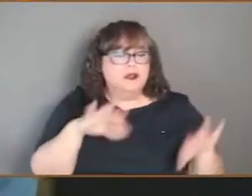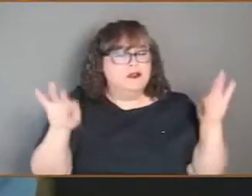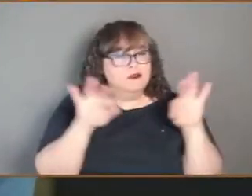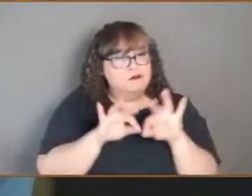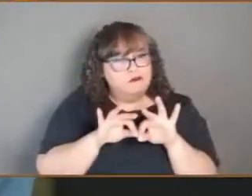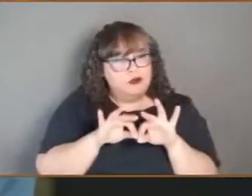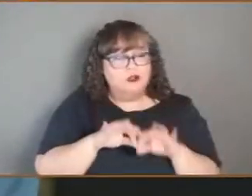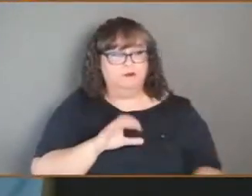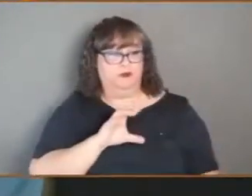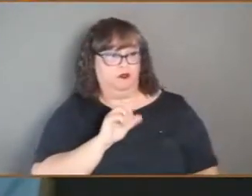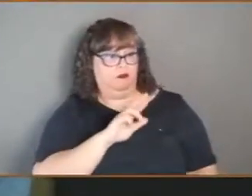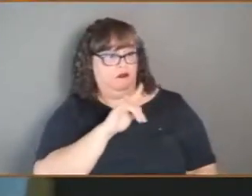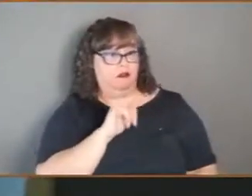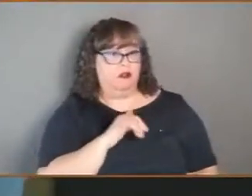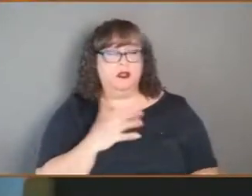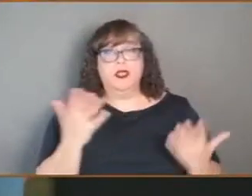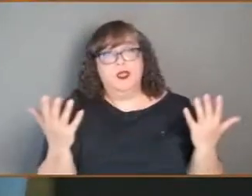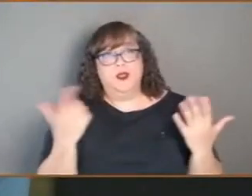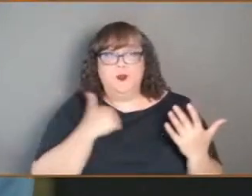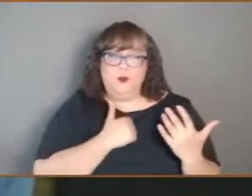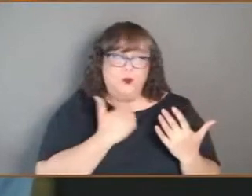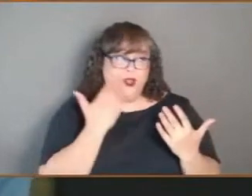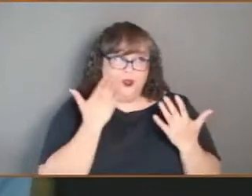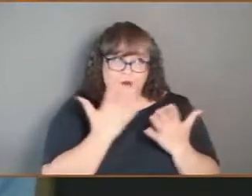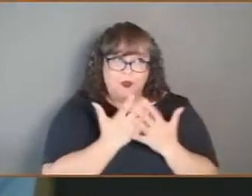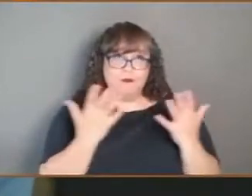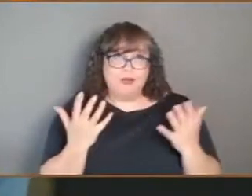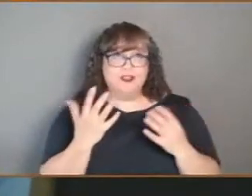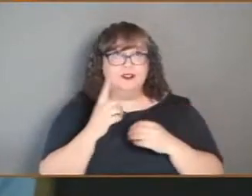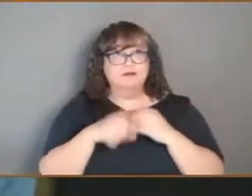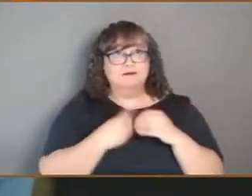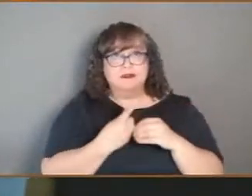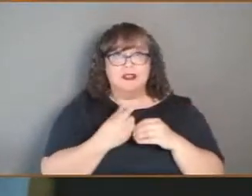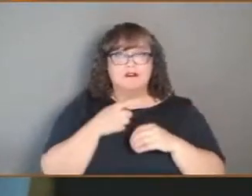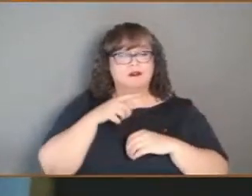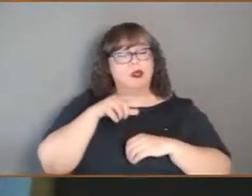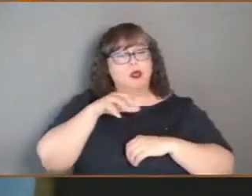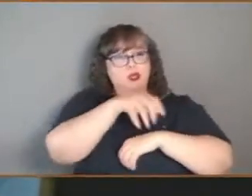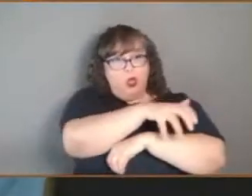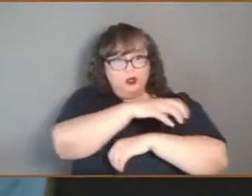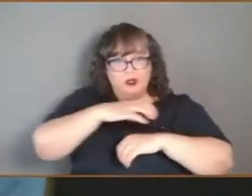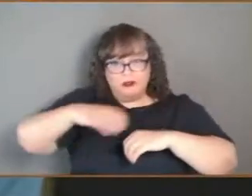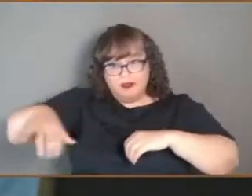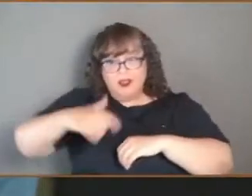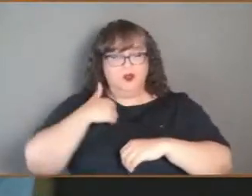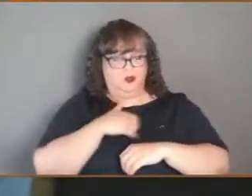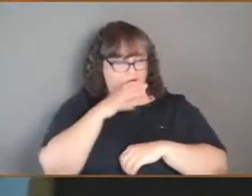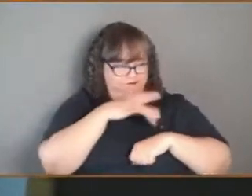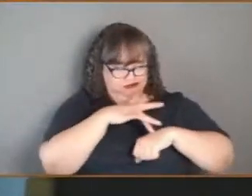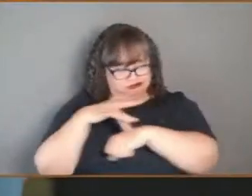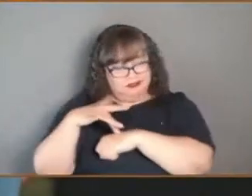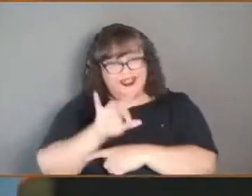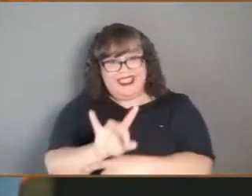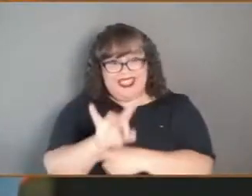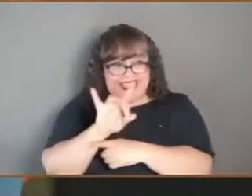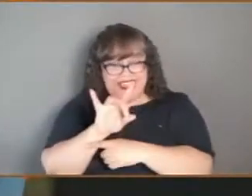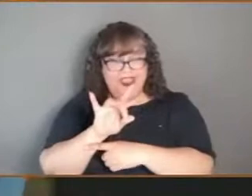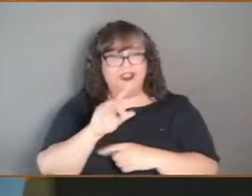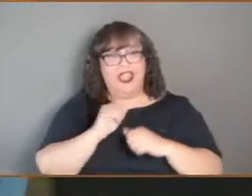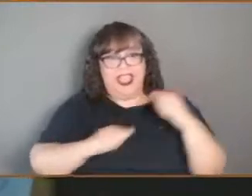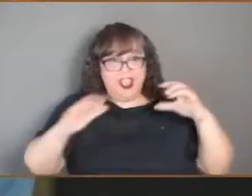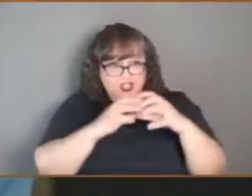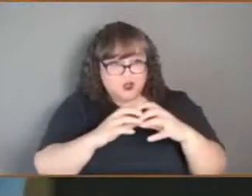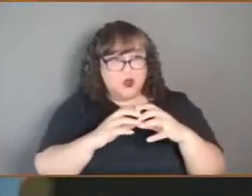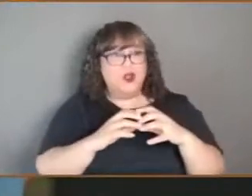much about Jupiter's Trojan asteroids, and so by going to visit a large number, 8 asteroids in total over the mission lifetime, we'll